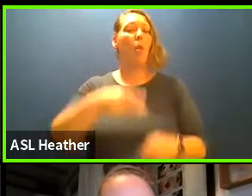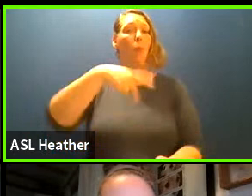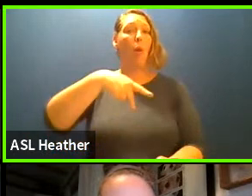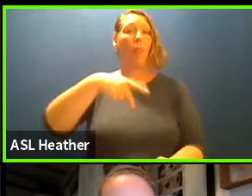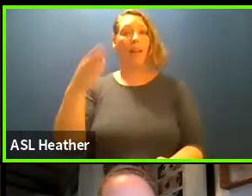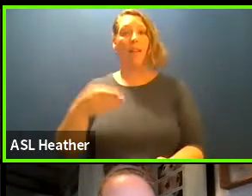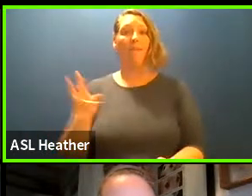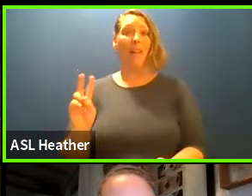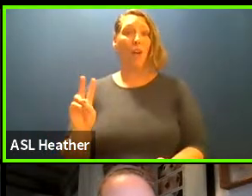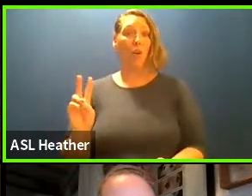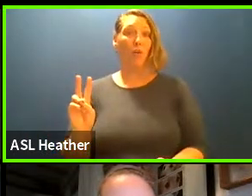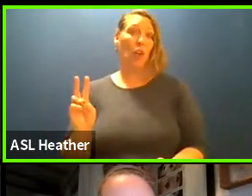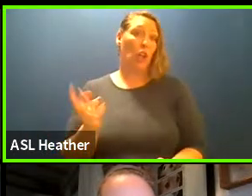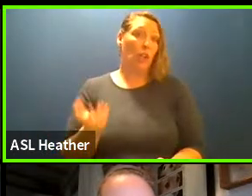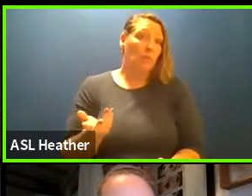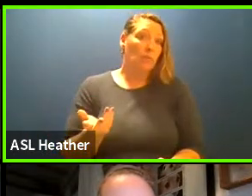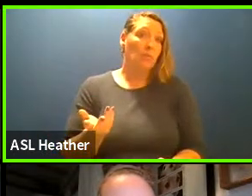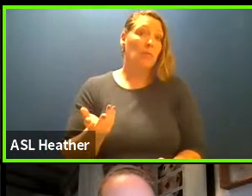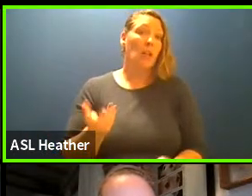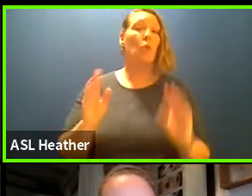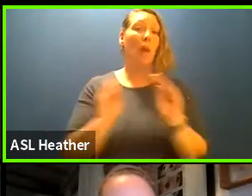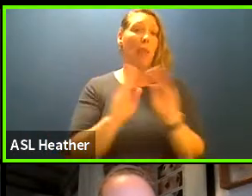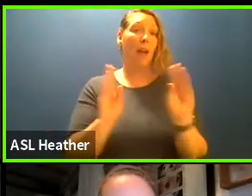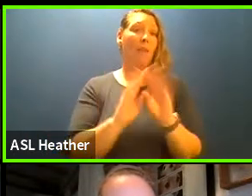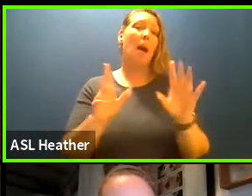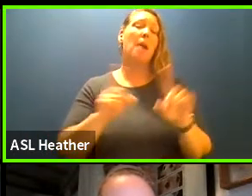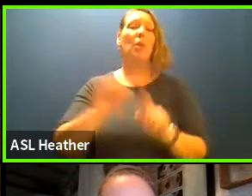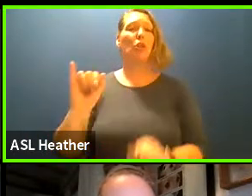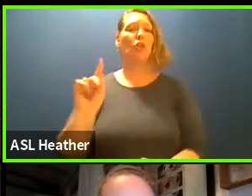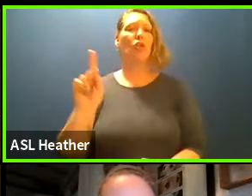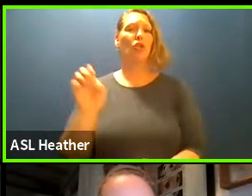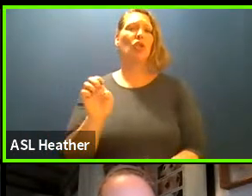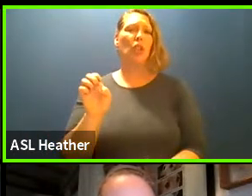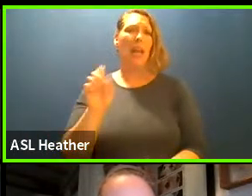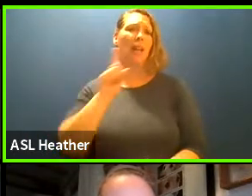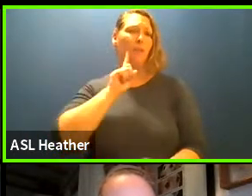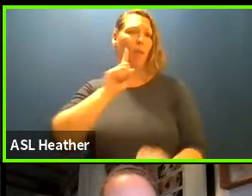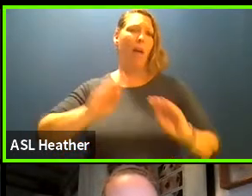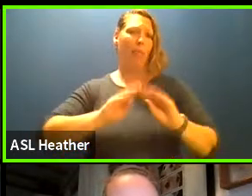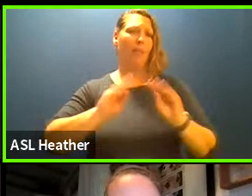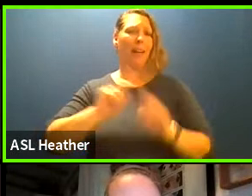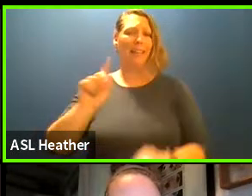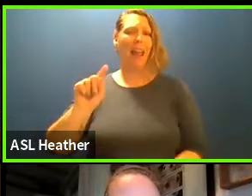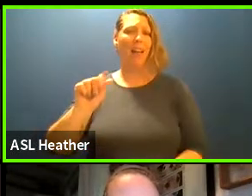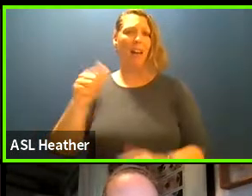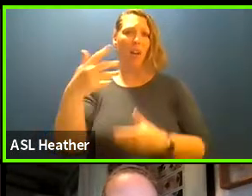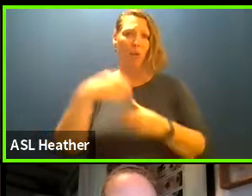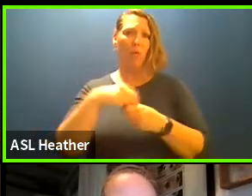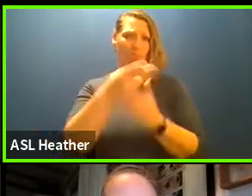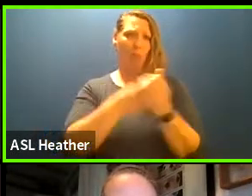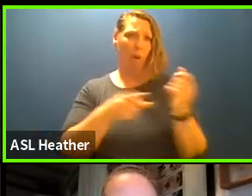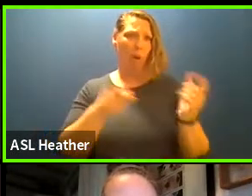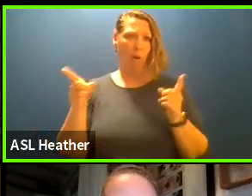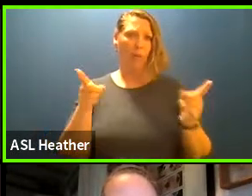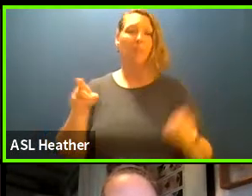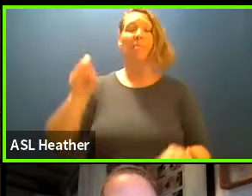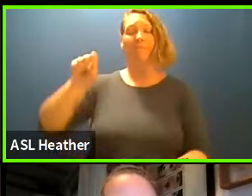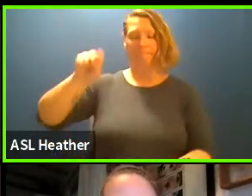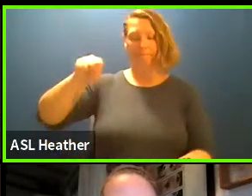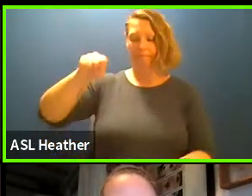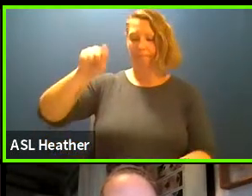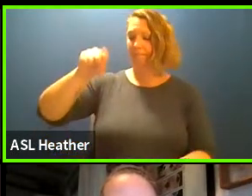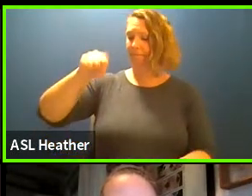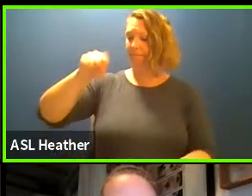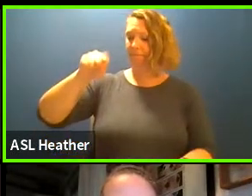Vancouver Metro region to clarify. But Jake, just for clarification, that data did include both sides. Right. I totally